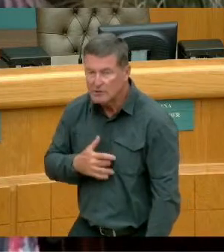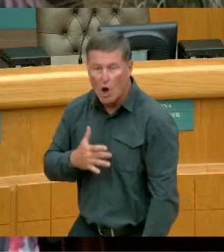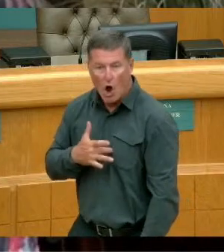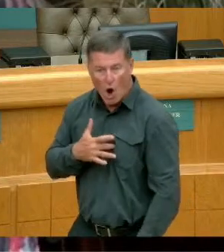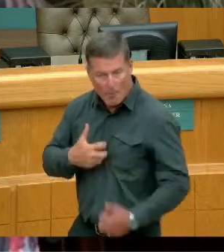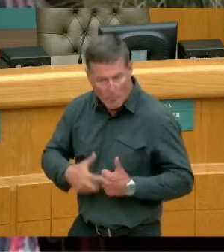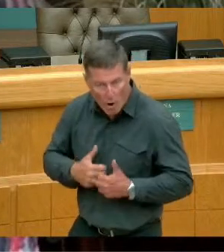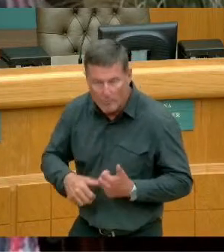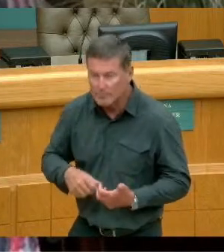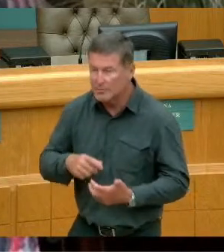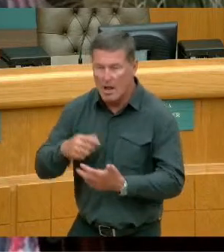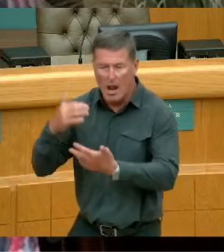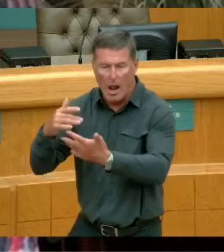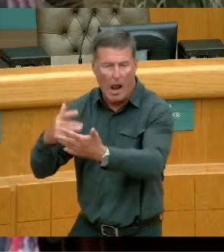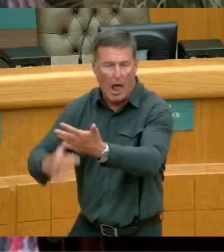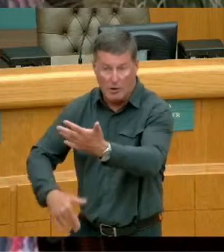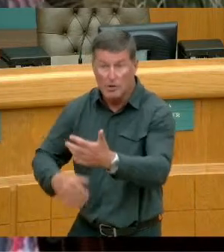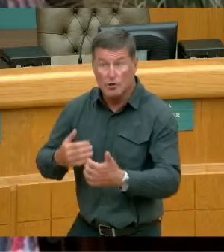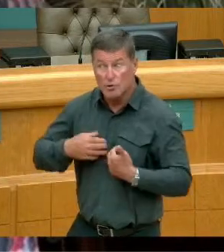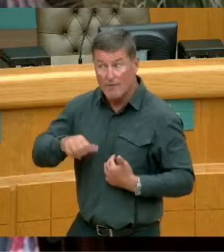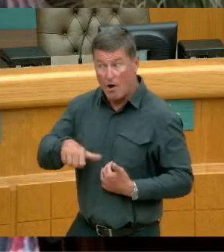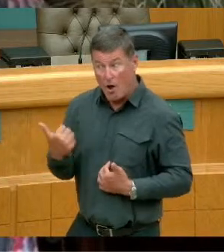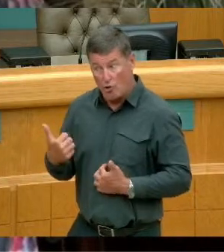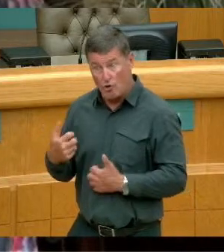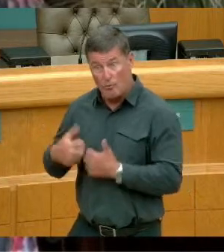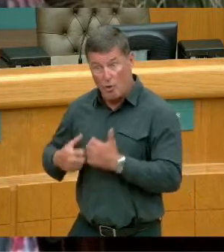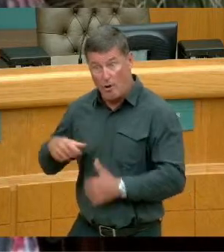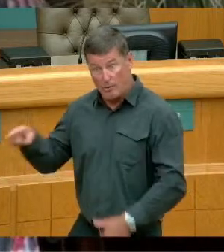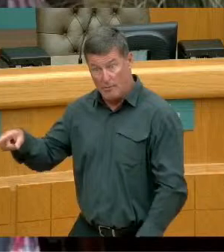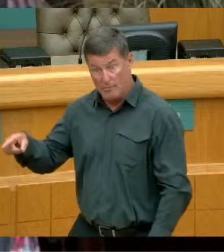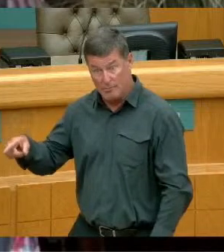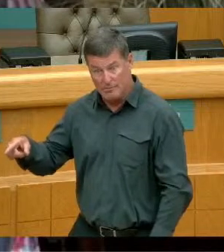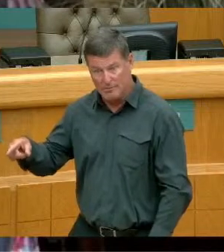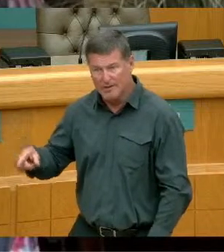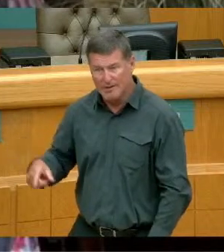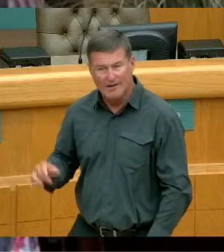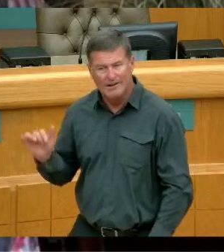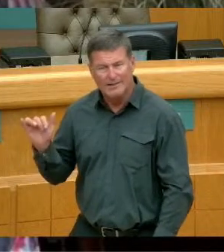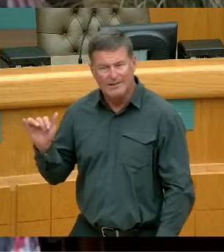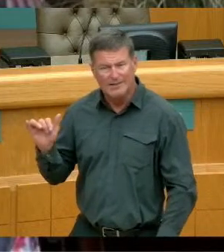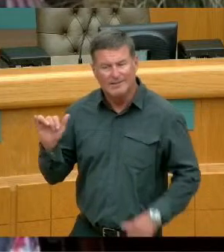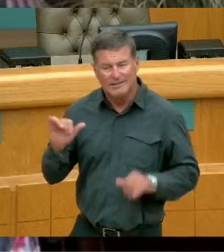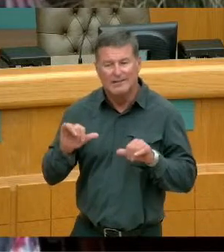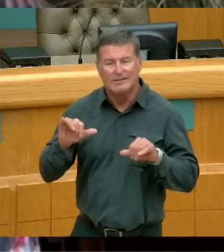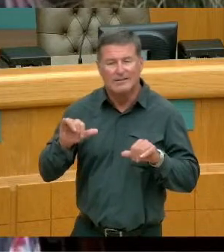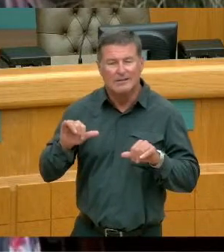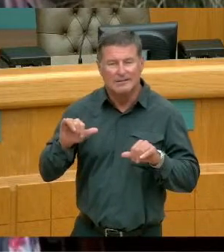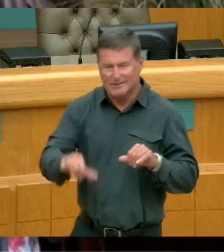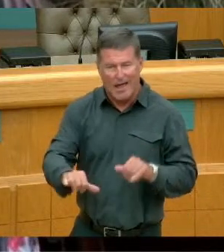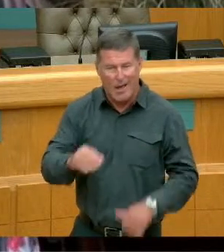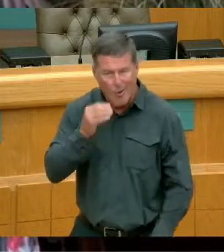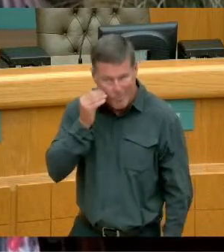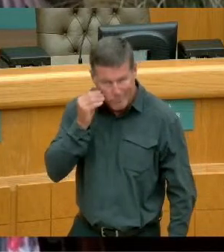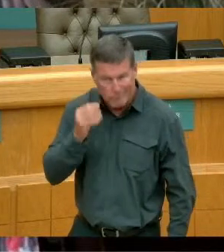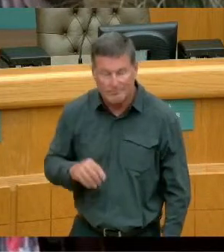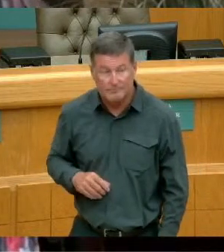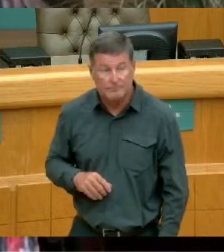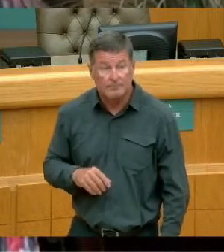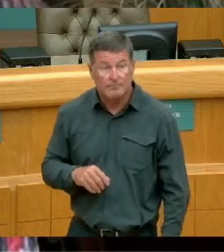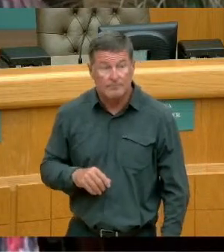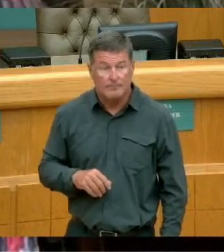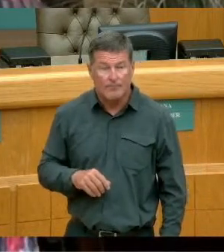disease, the list goes on and on and on. You know, if you have any of these illnesses, stay home. And if you